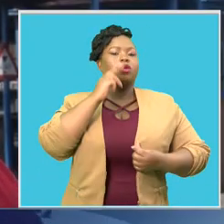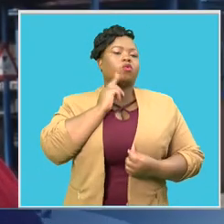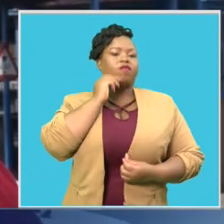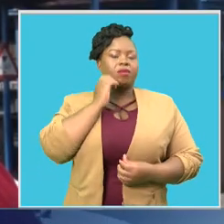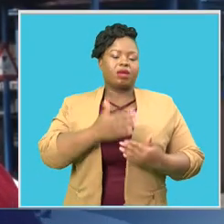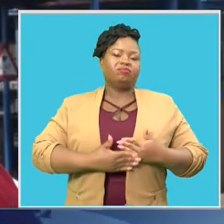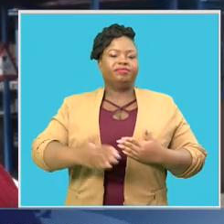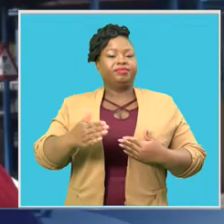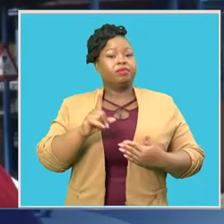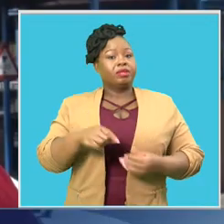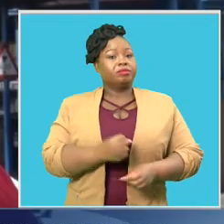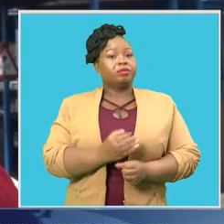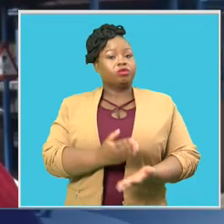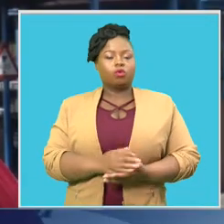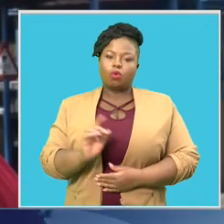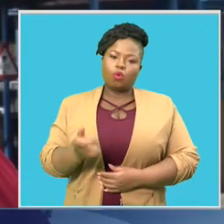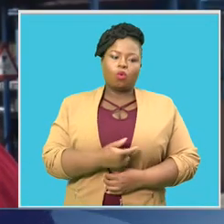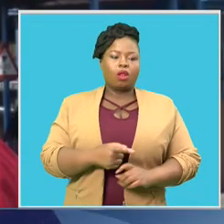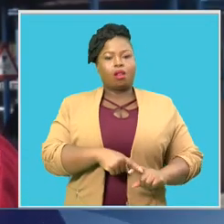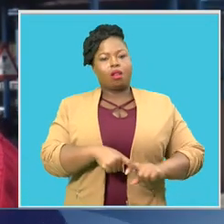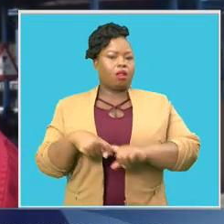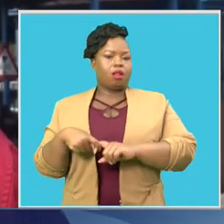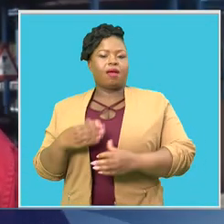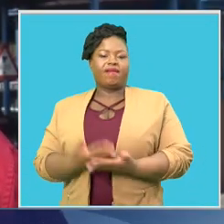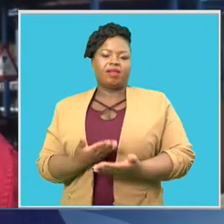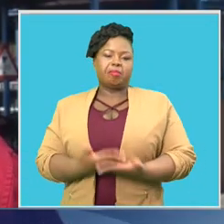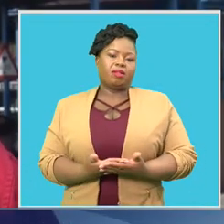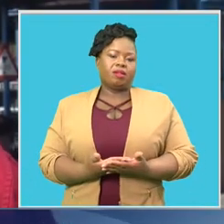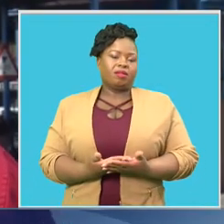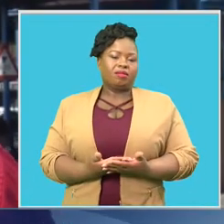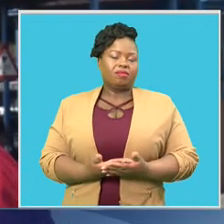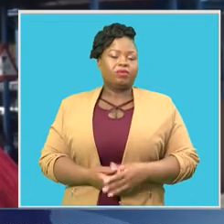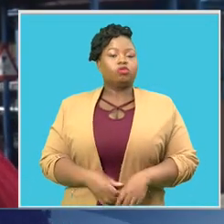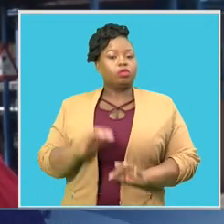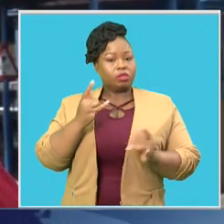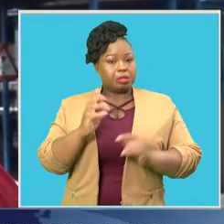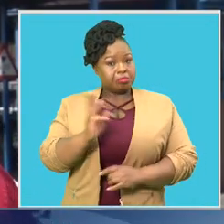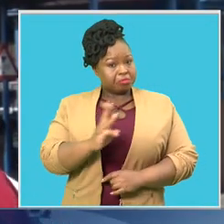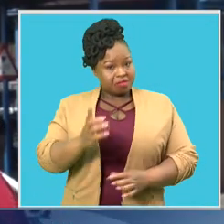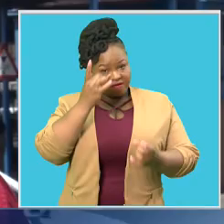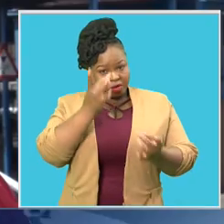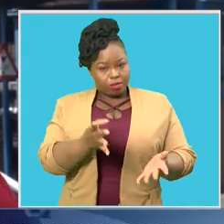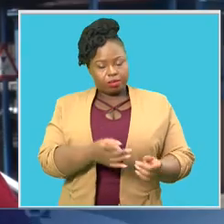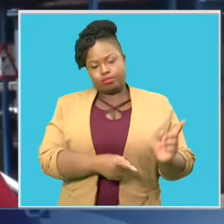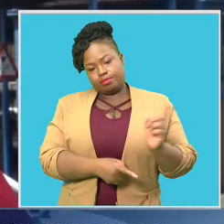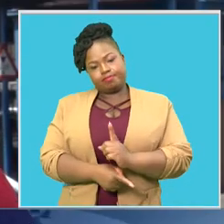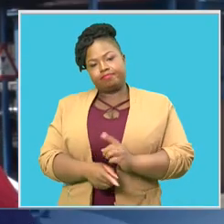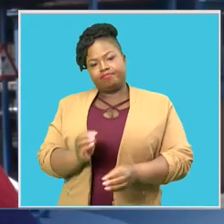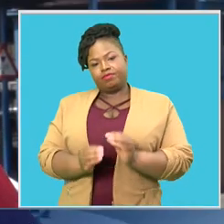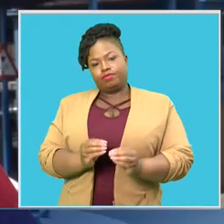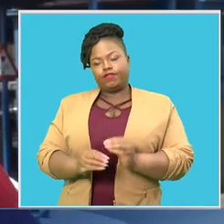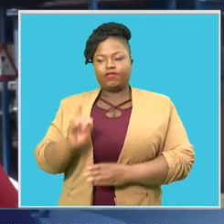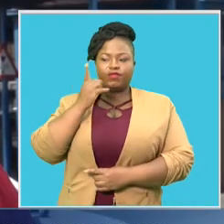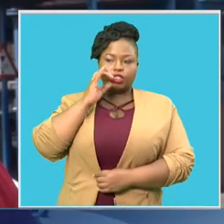forward, you must ensure that all the tow trucks are available. So that the city has actually warned everyone, give them a chance to really come in. And